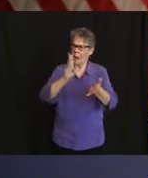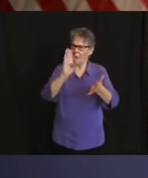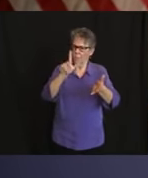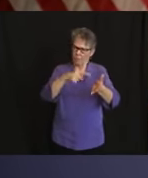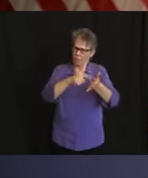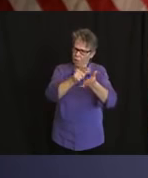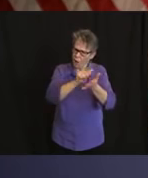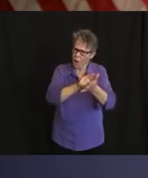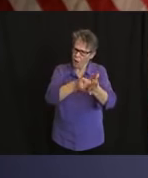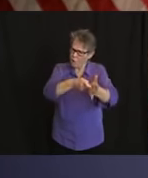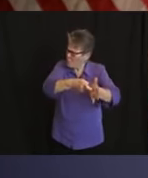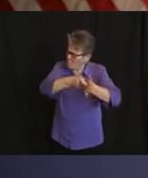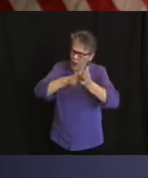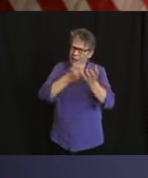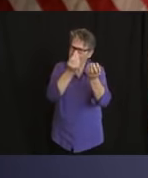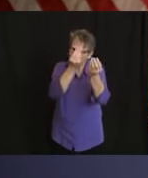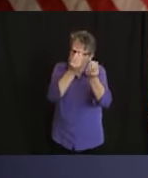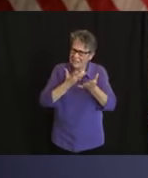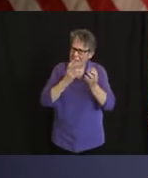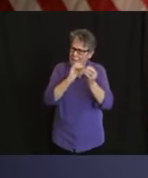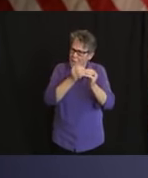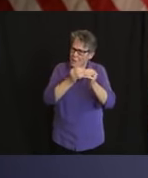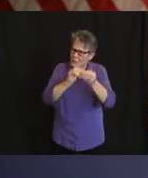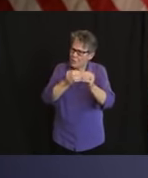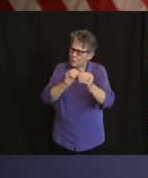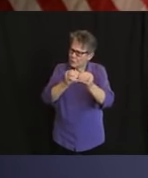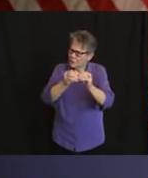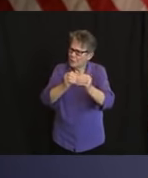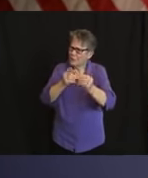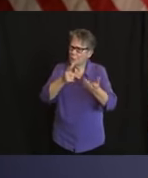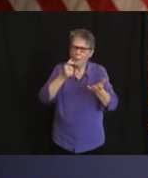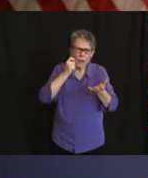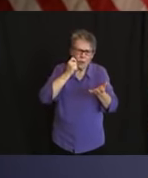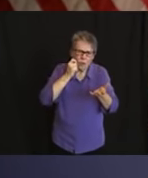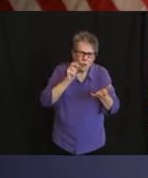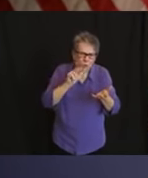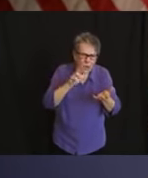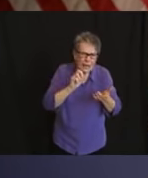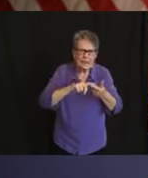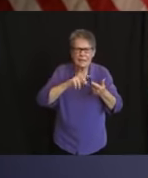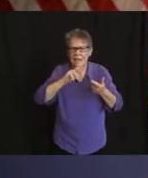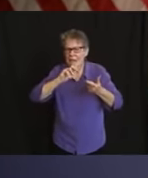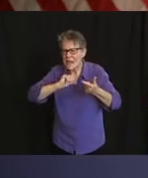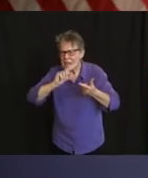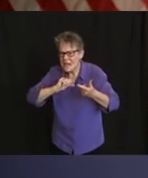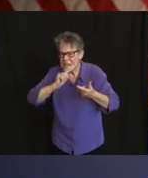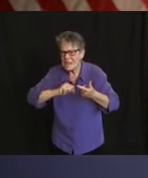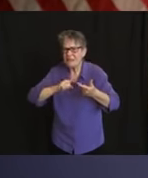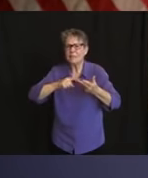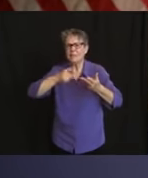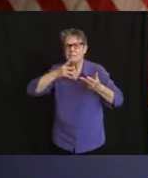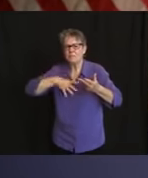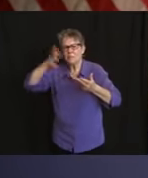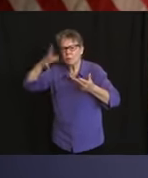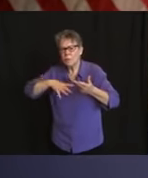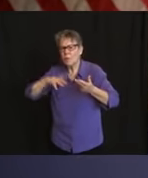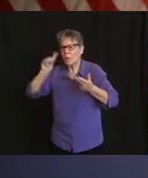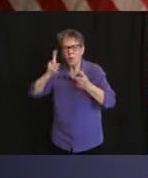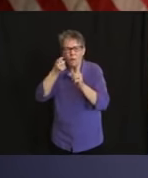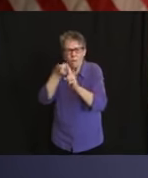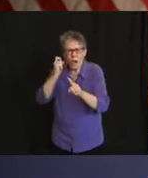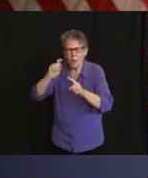been particularly concerning to Judy and me and our teams in the sense, again, explicitly on the fatalities.